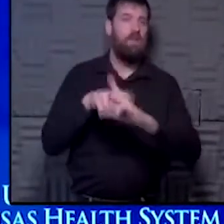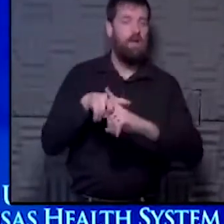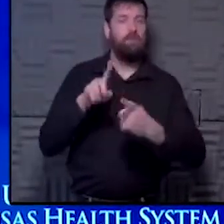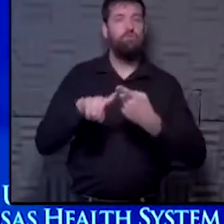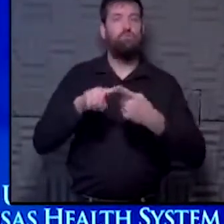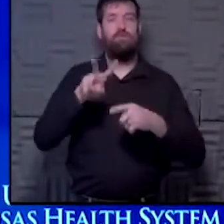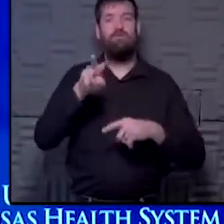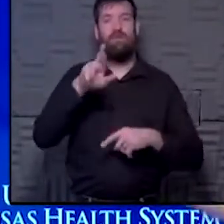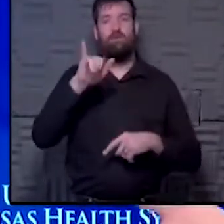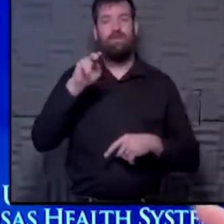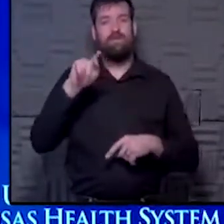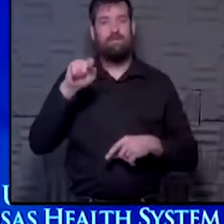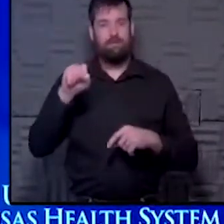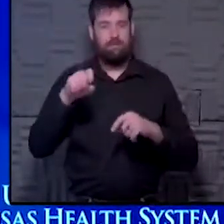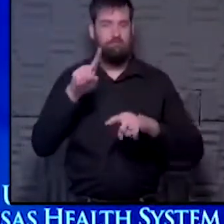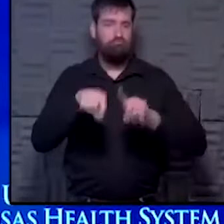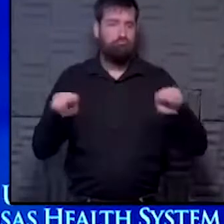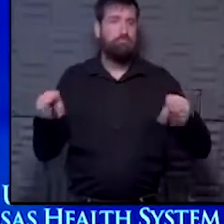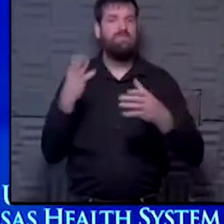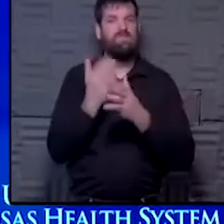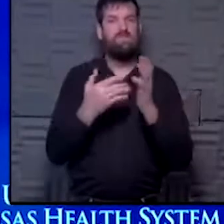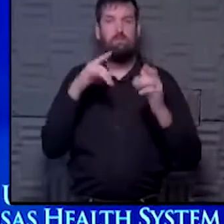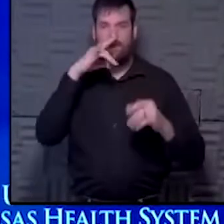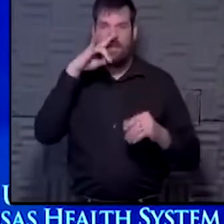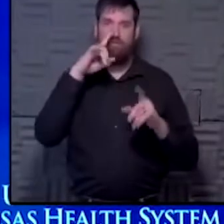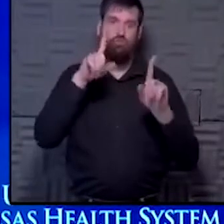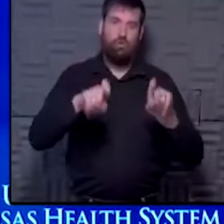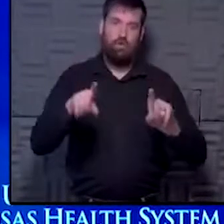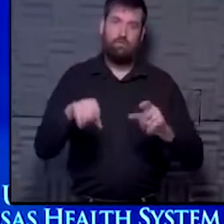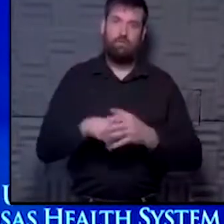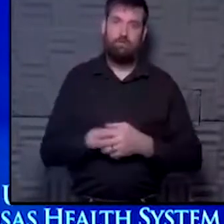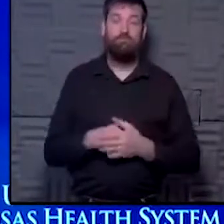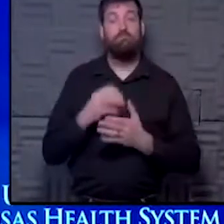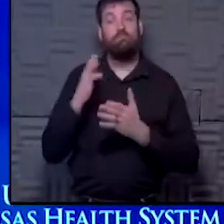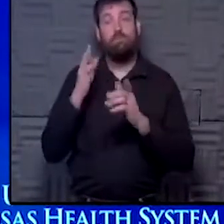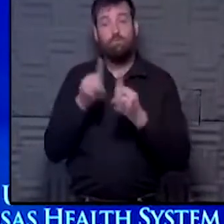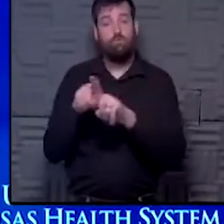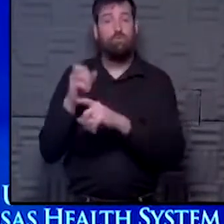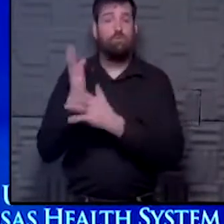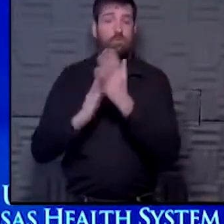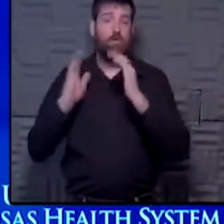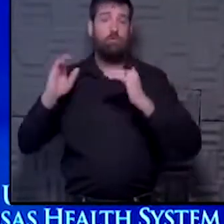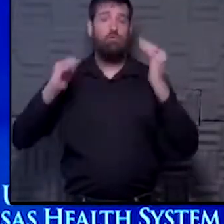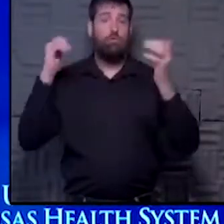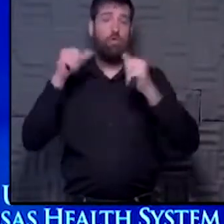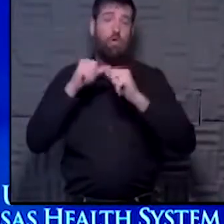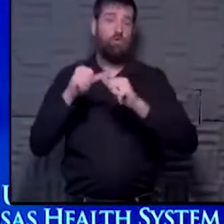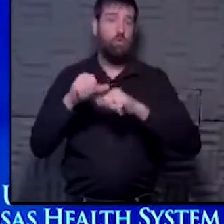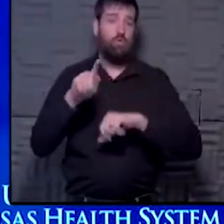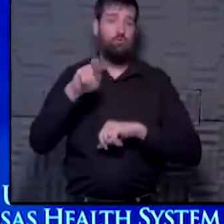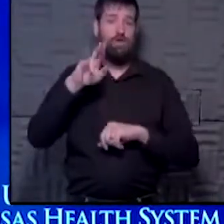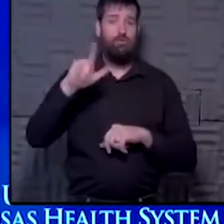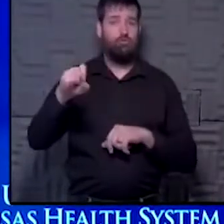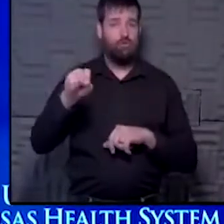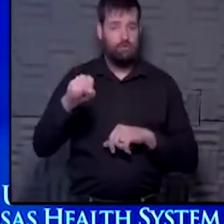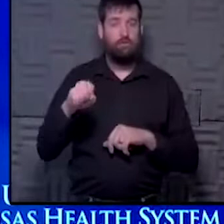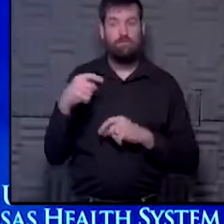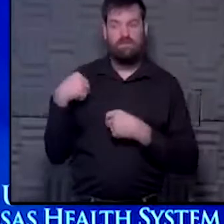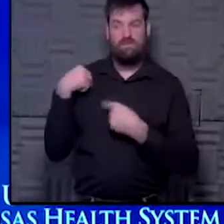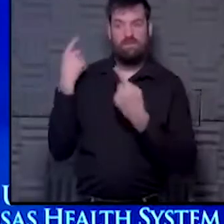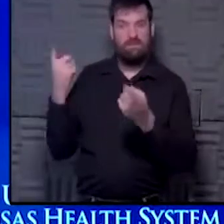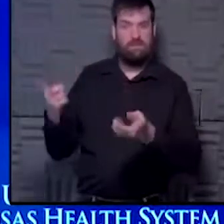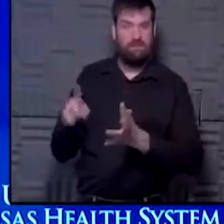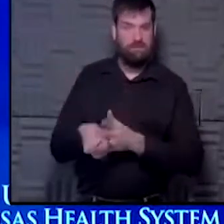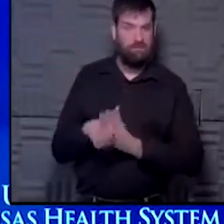to this vaccine, as they look at some of these pediatric trials, as well as some of the adult ongoing trials. And I think we've said since the beginning of the